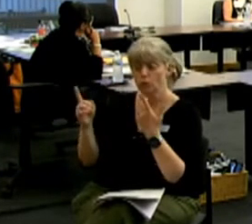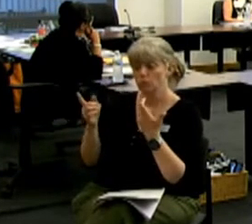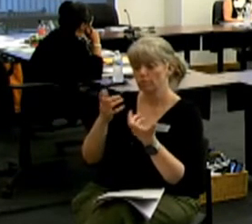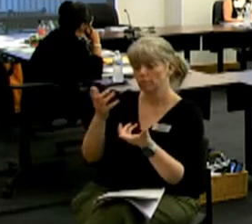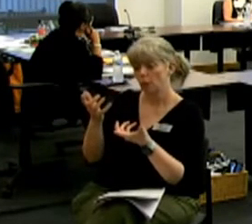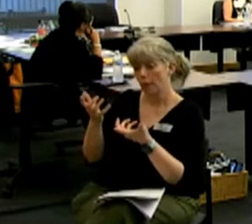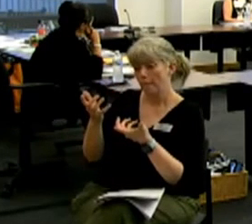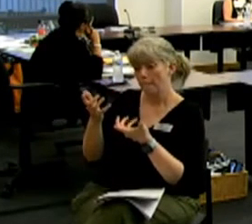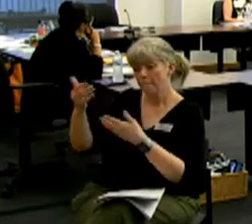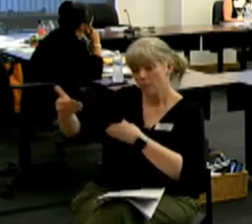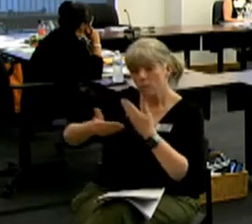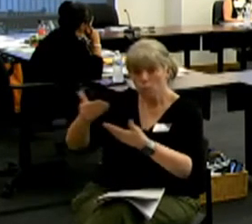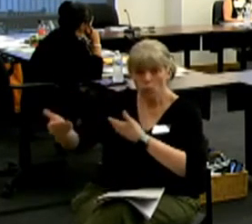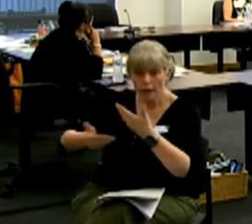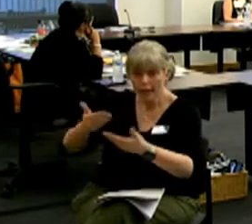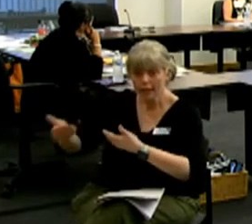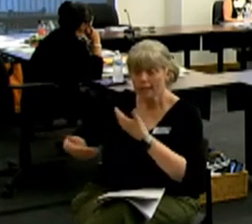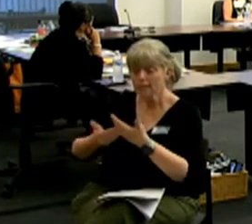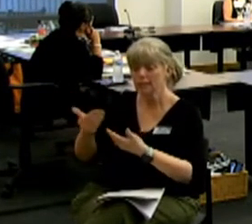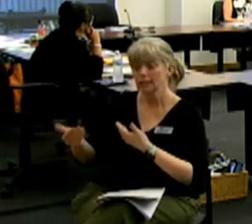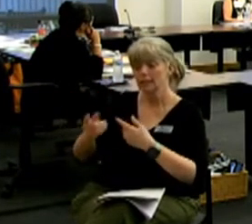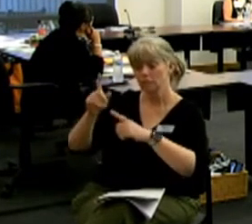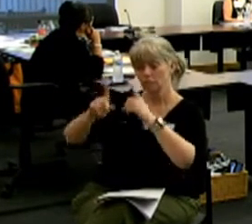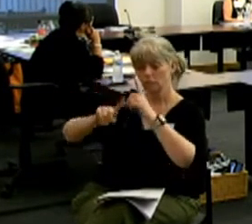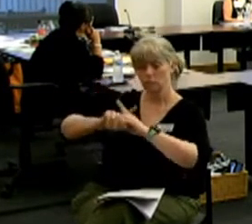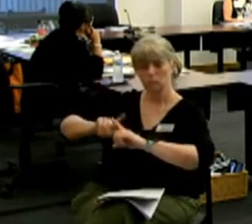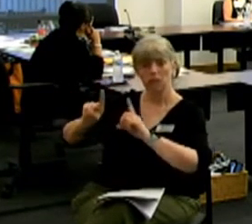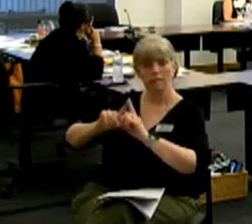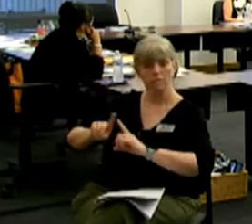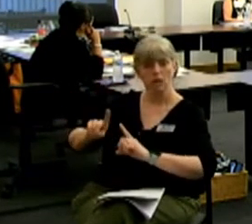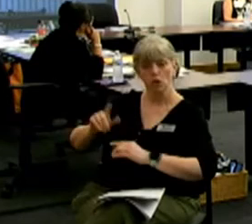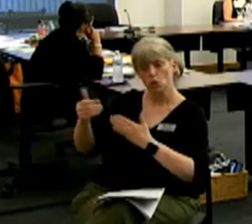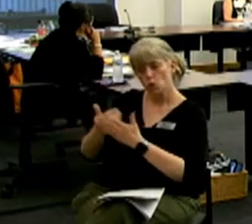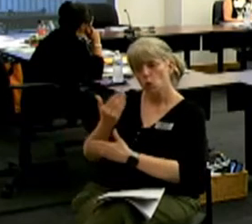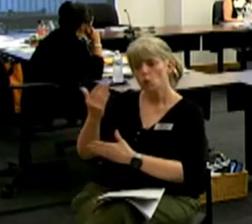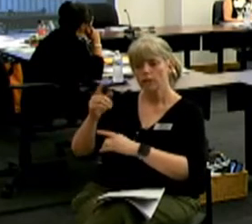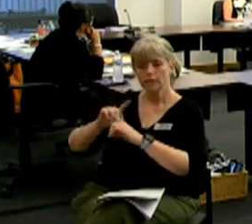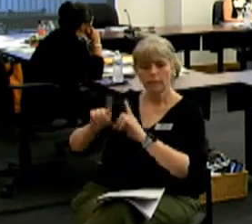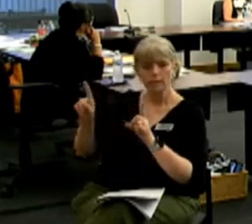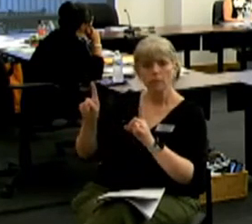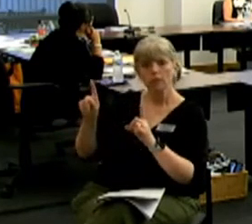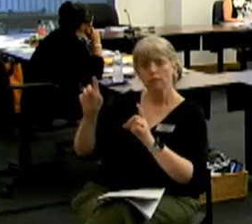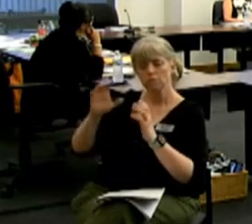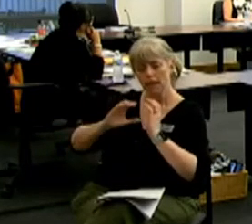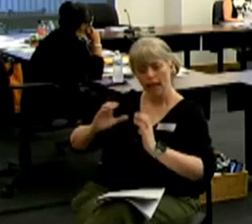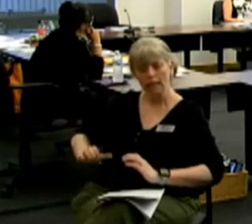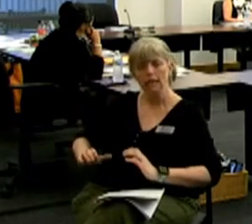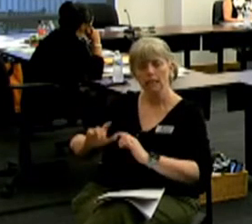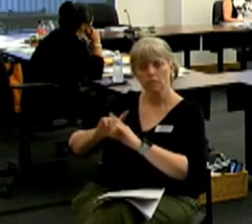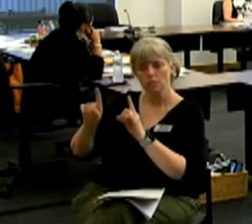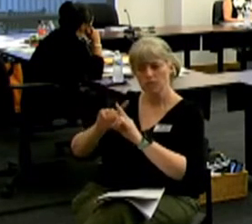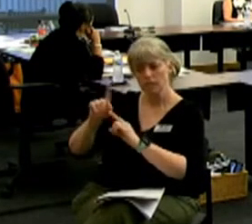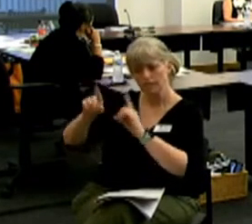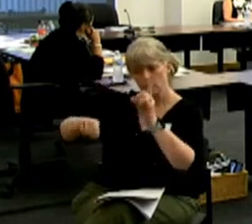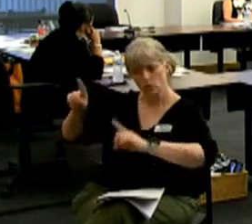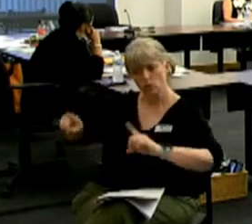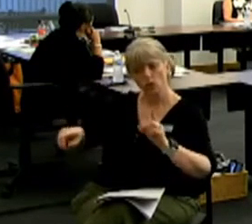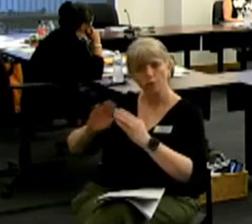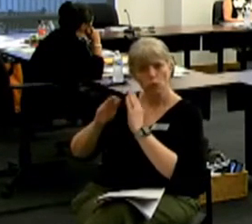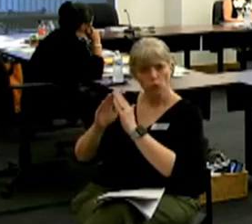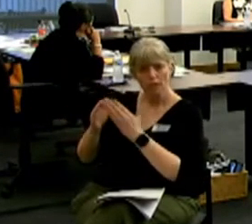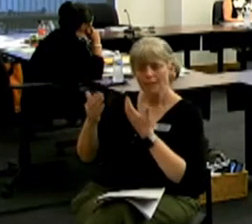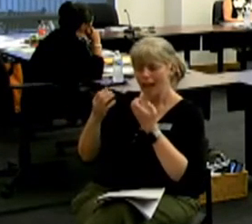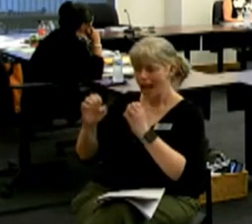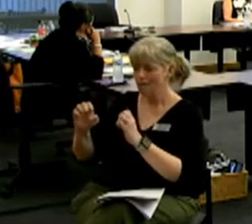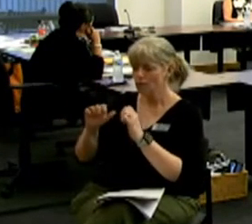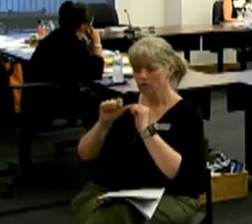to bring in different new and different candidates from diverse communities. That